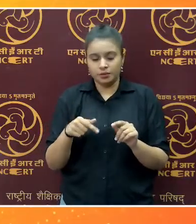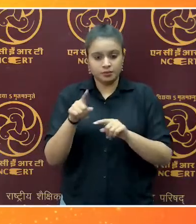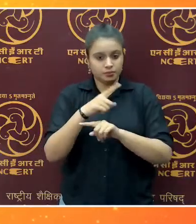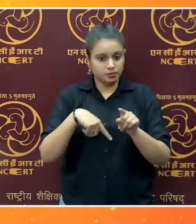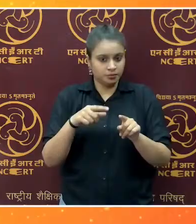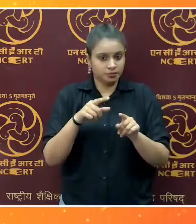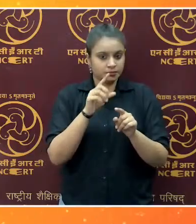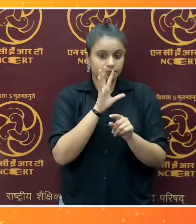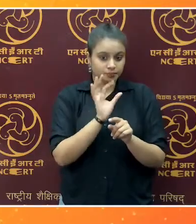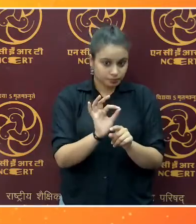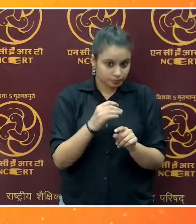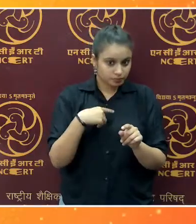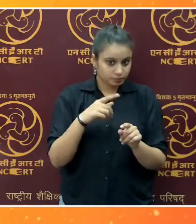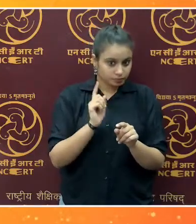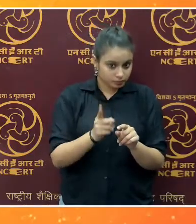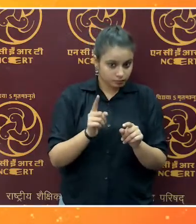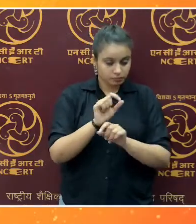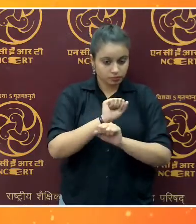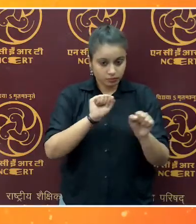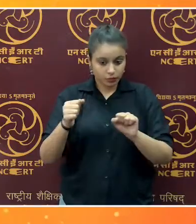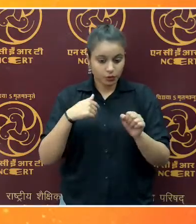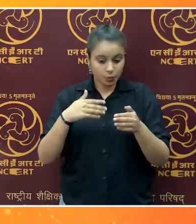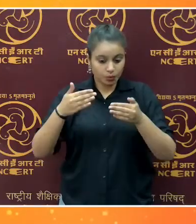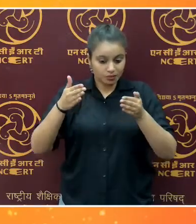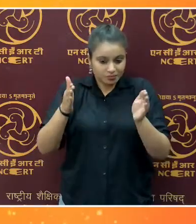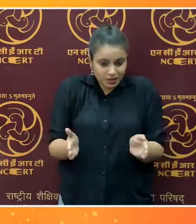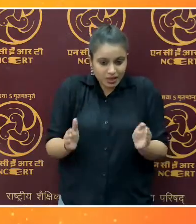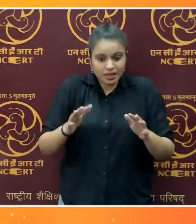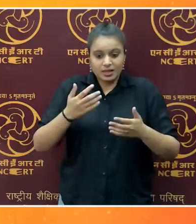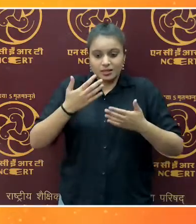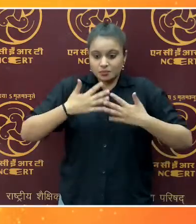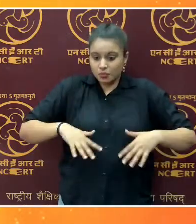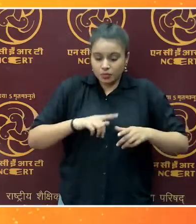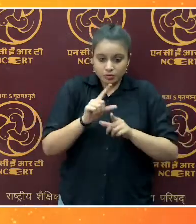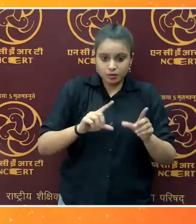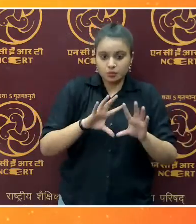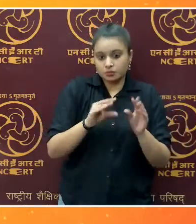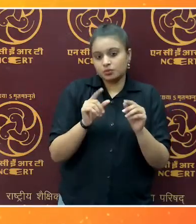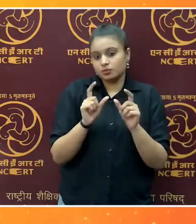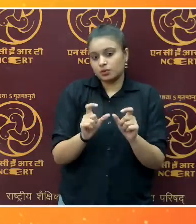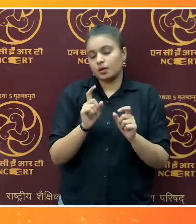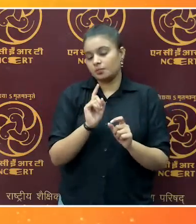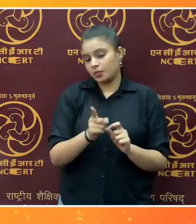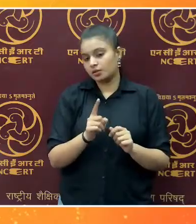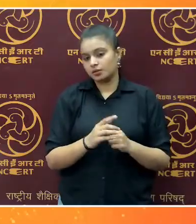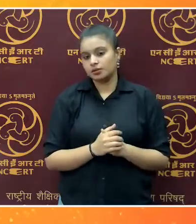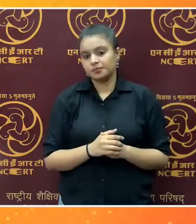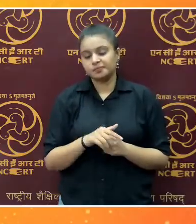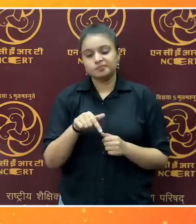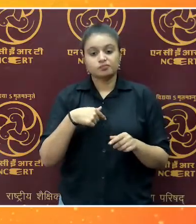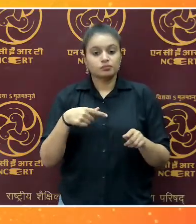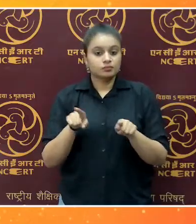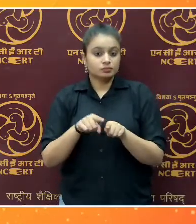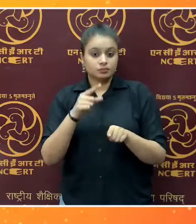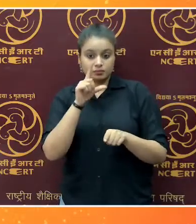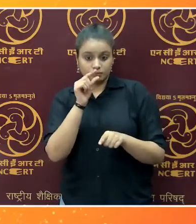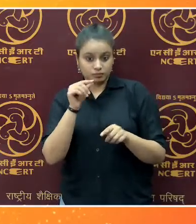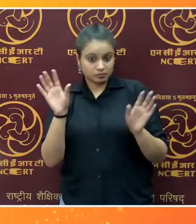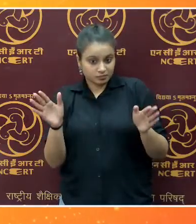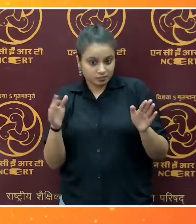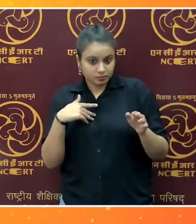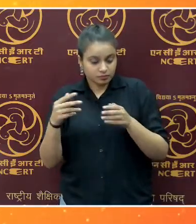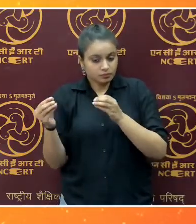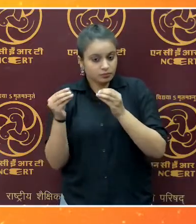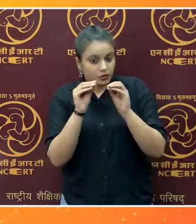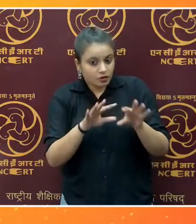be appreciative of their space and their body language Yes. as well. That is what Polynesia tells him, that do